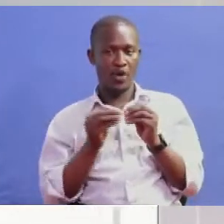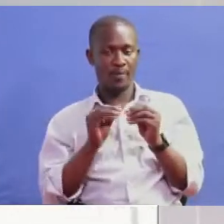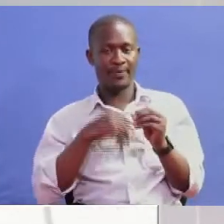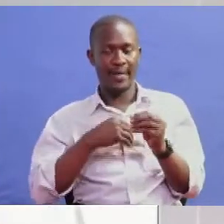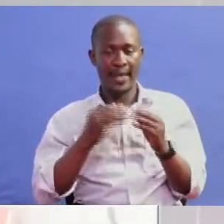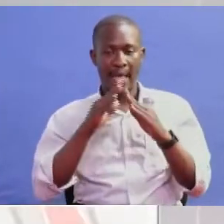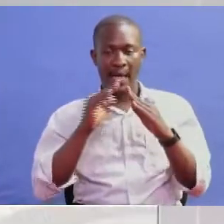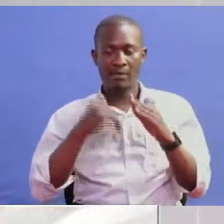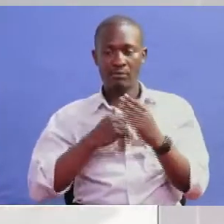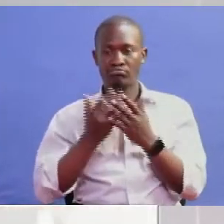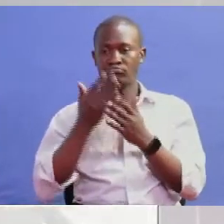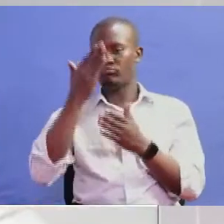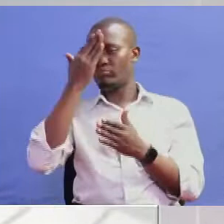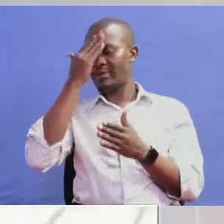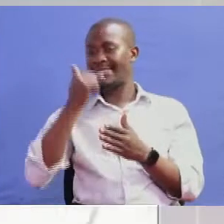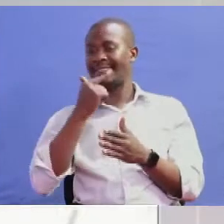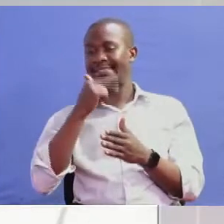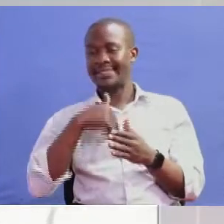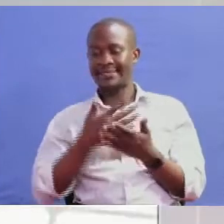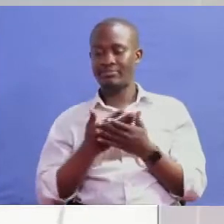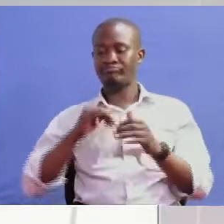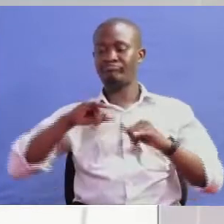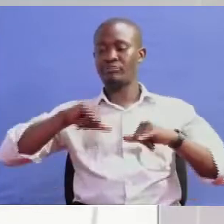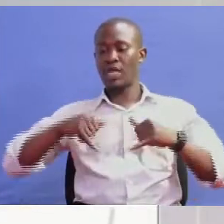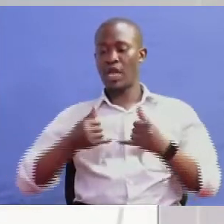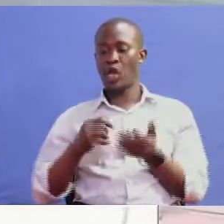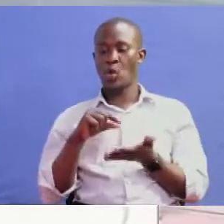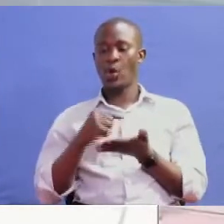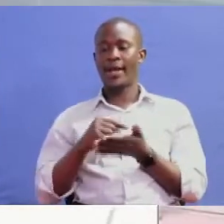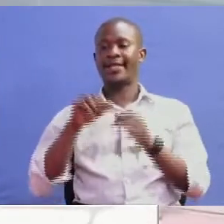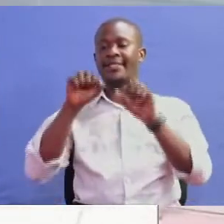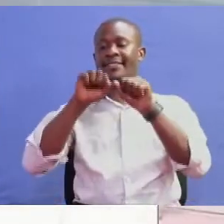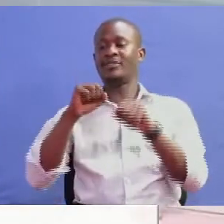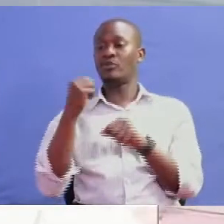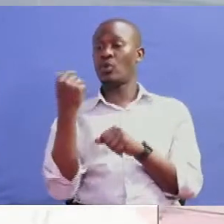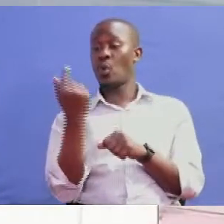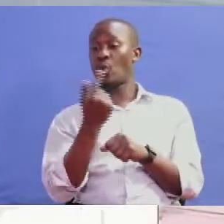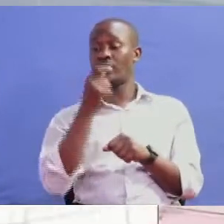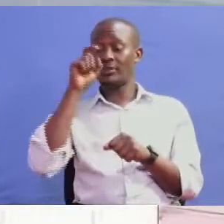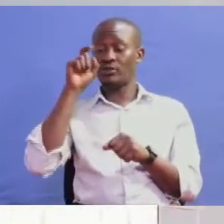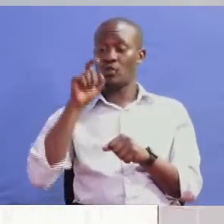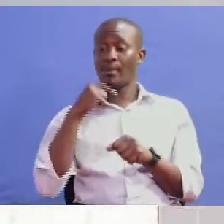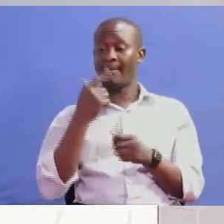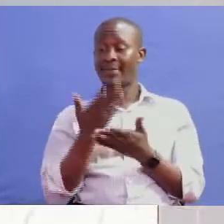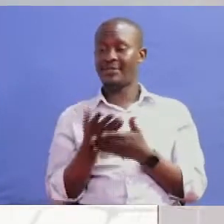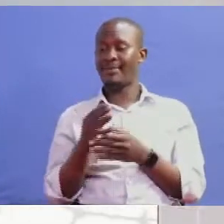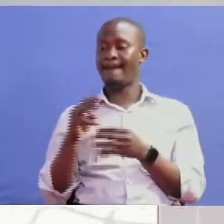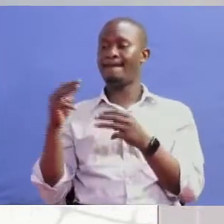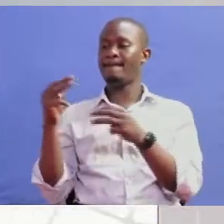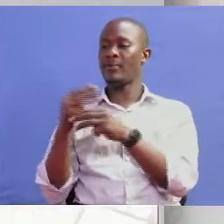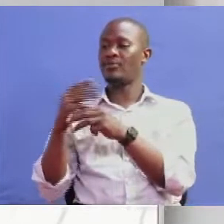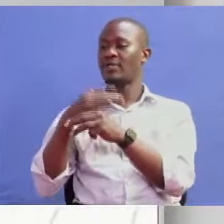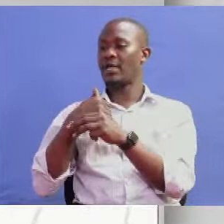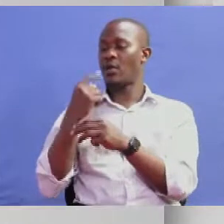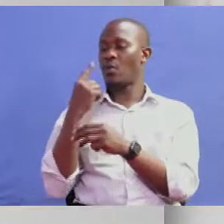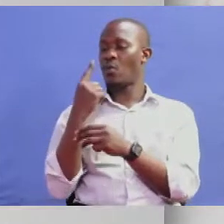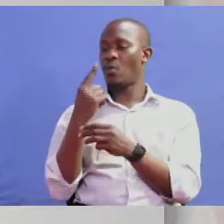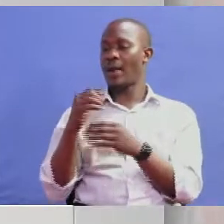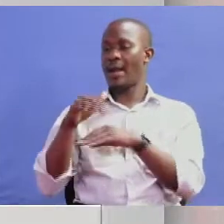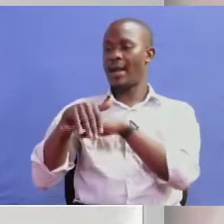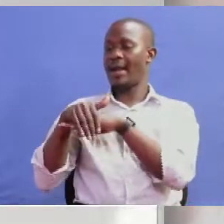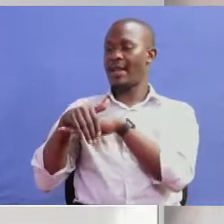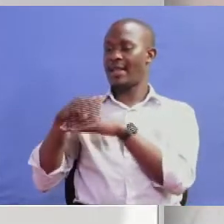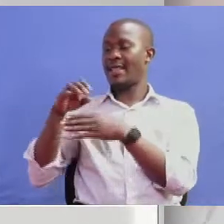Monday, Machogu indicated that in the new grading system, the only two mandatory subjects will be mathematics and one language,